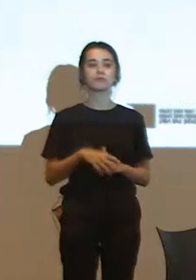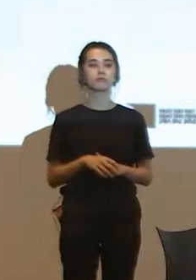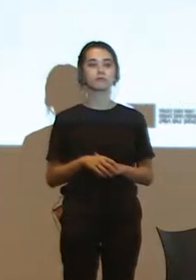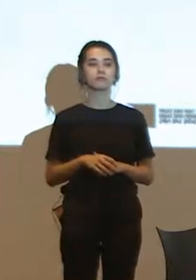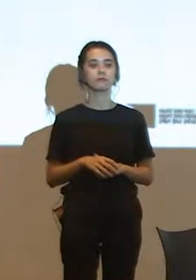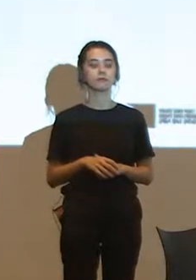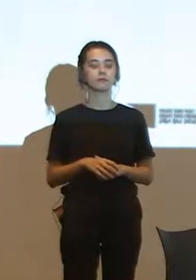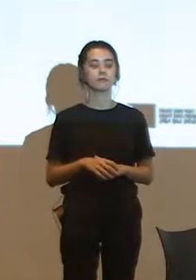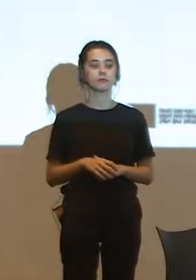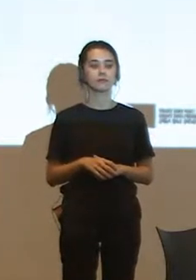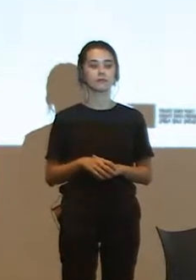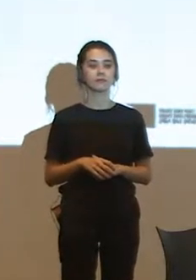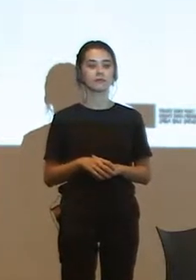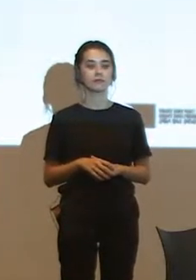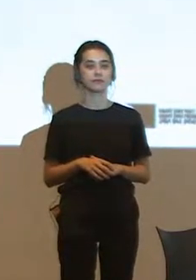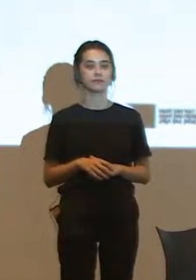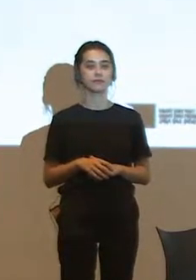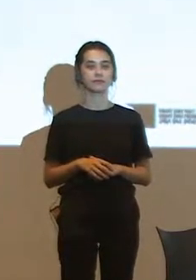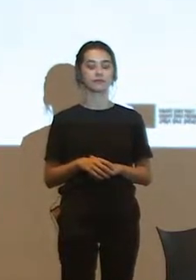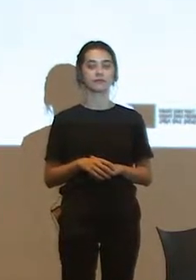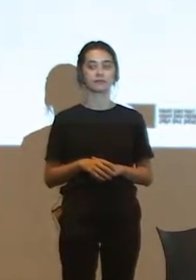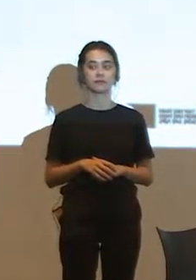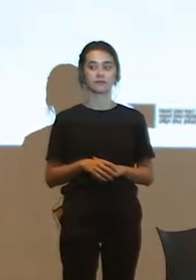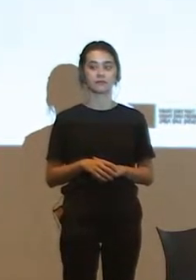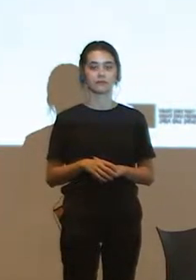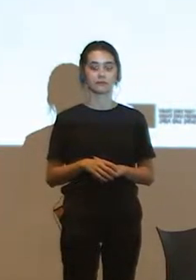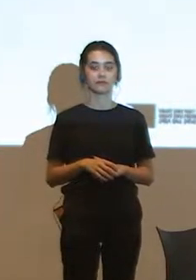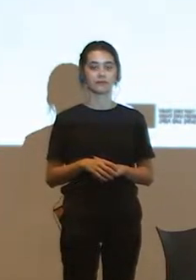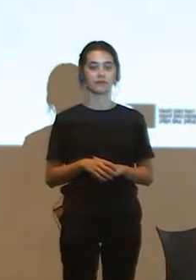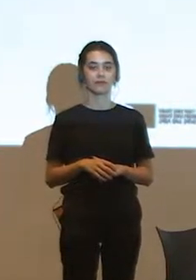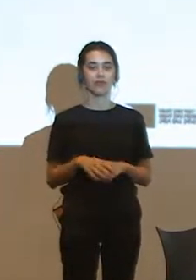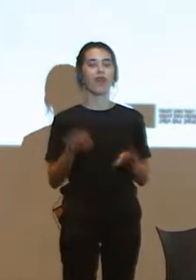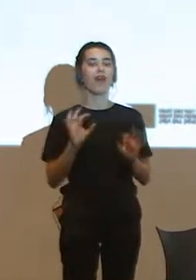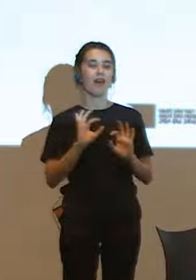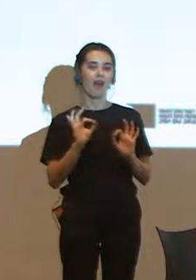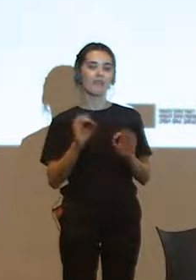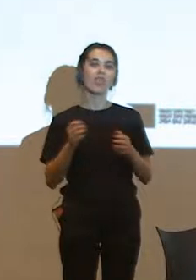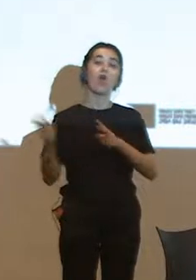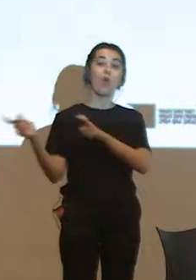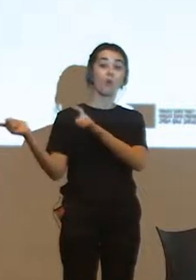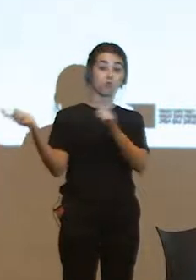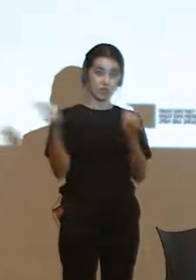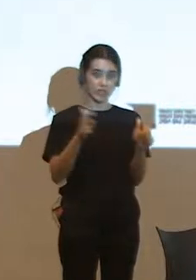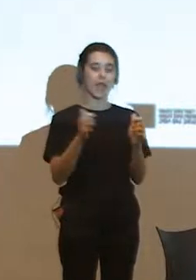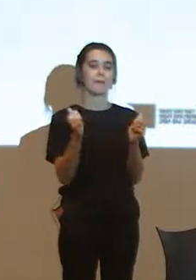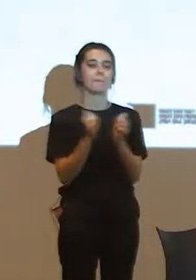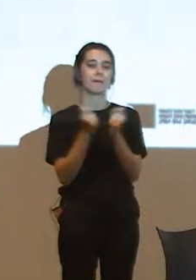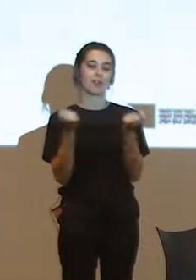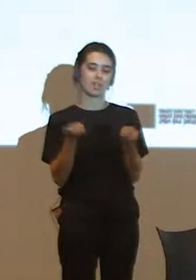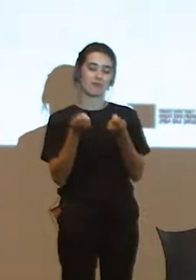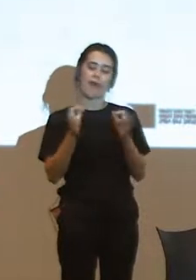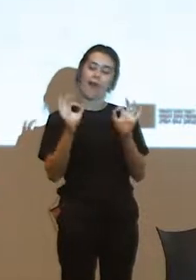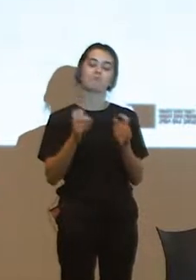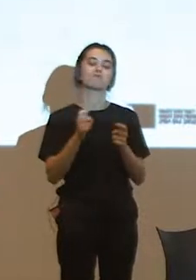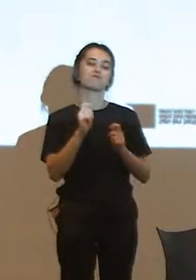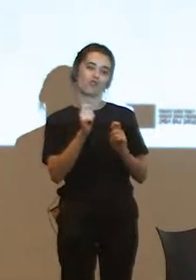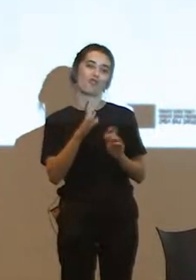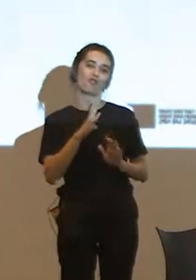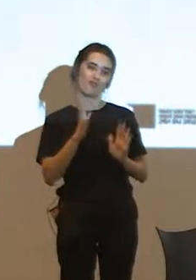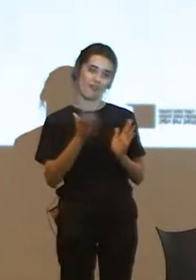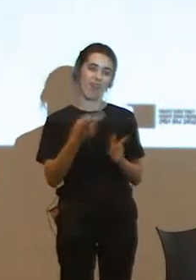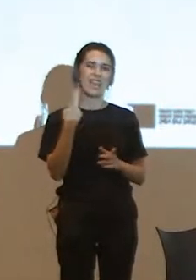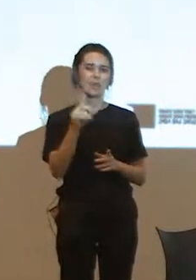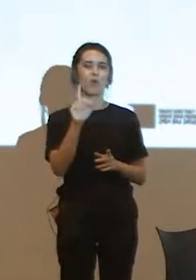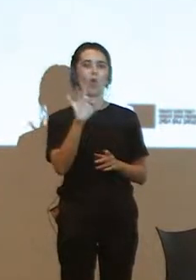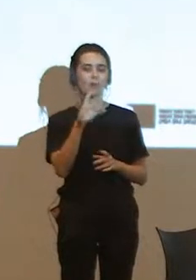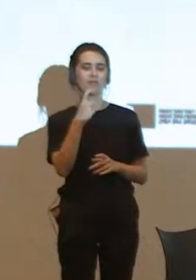working with refugees has always been challenging ever since 2015 when of course europe was faced with what